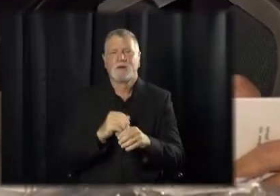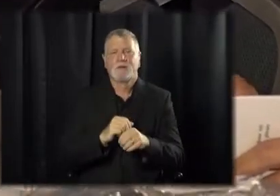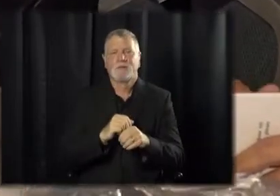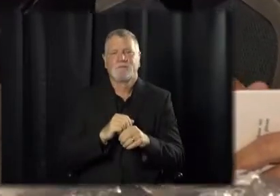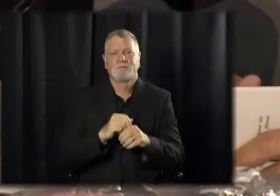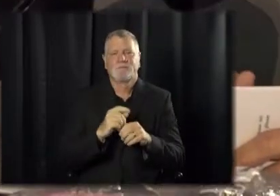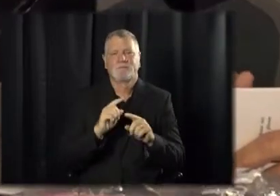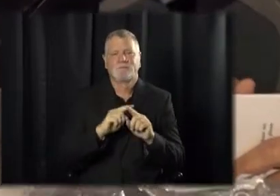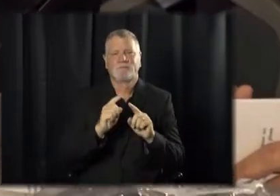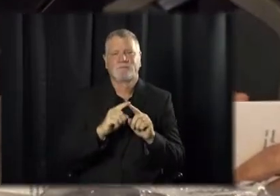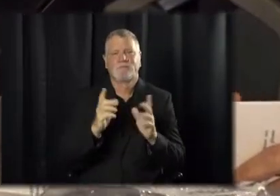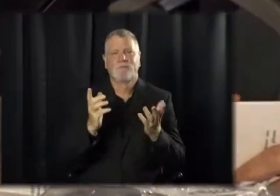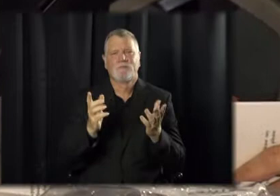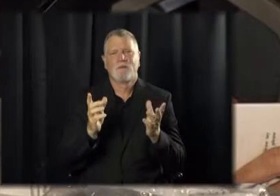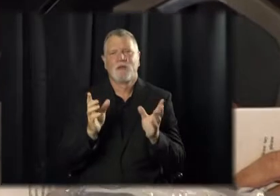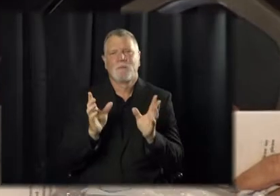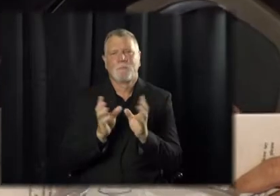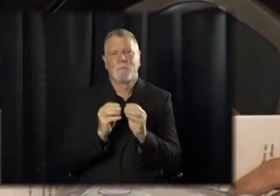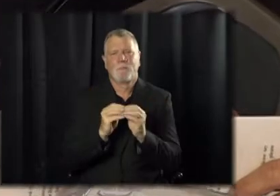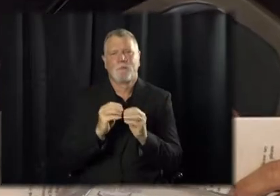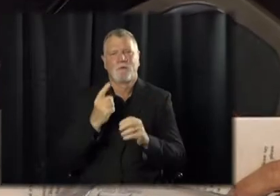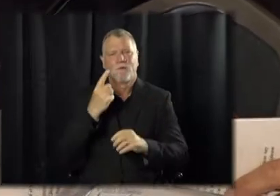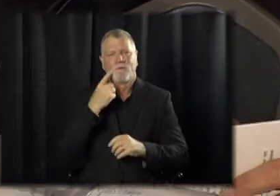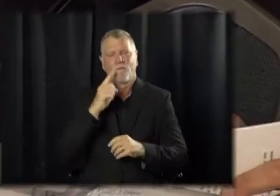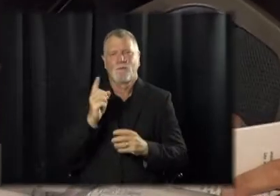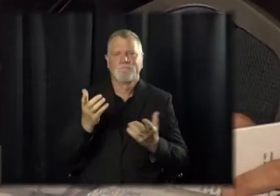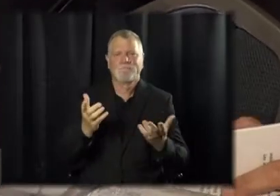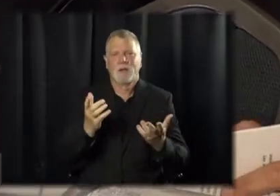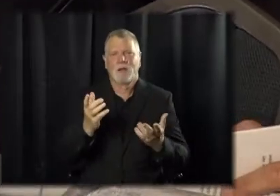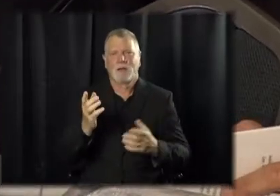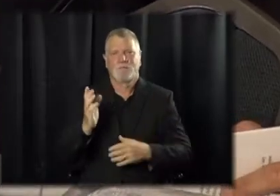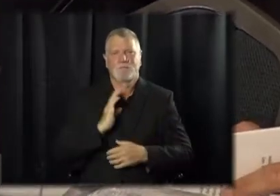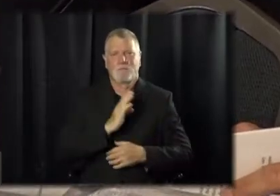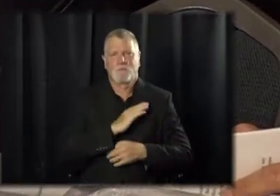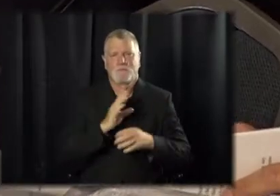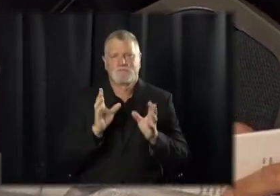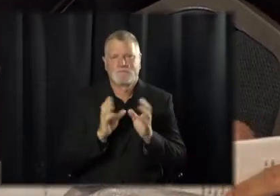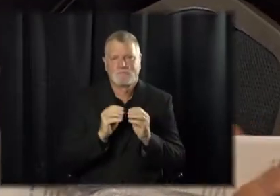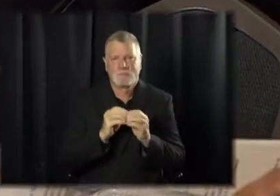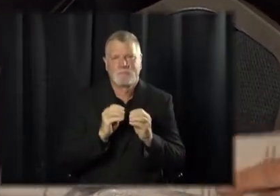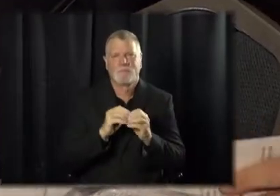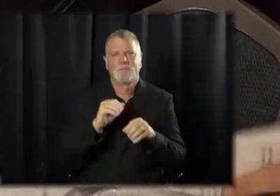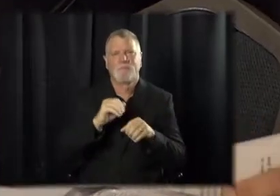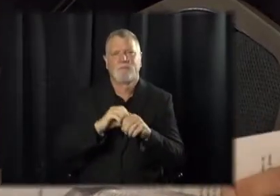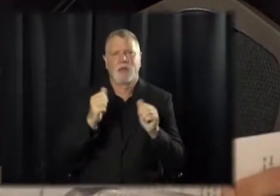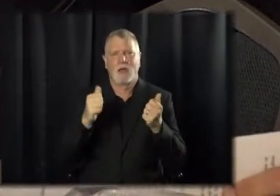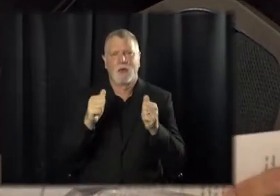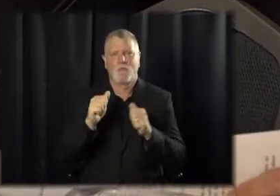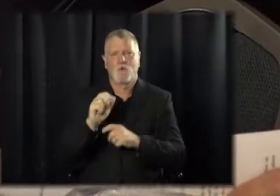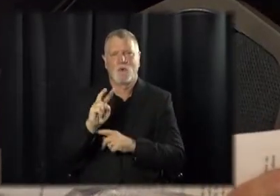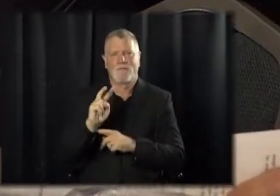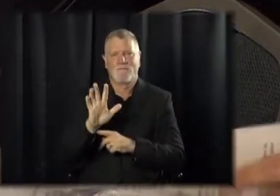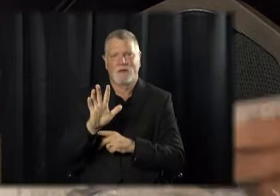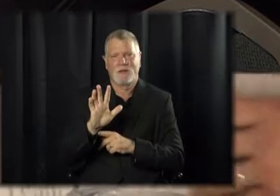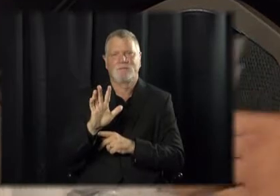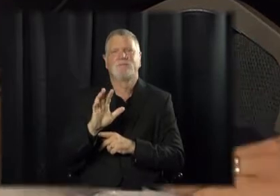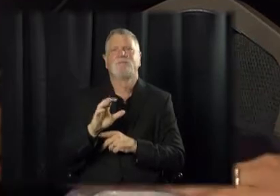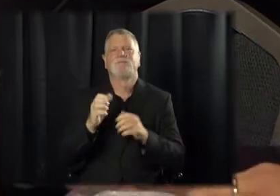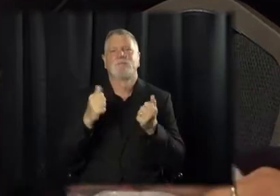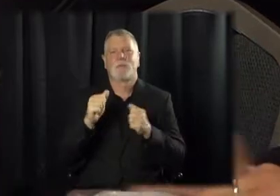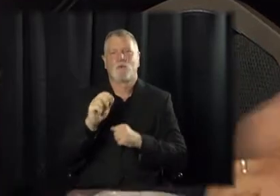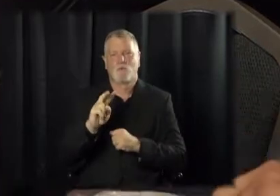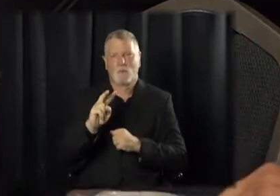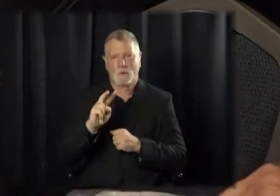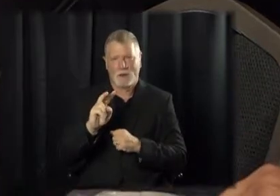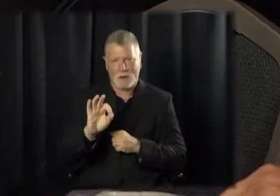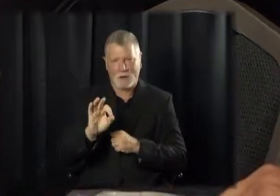of a series of executive sessions. These executive sessions were held on April 25, April